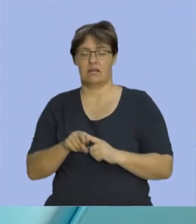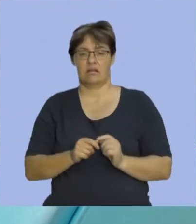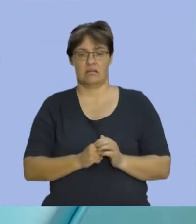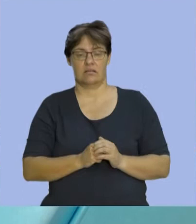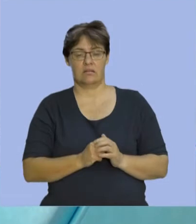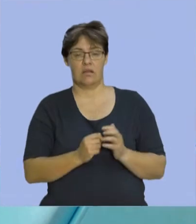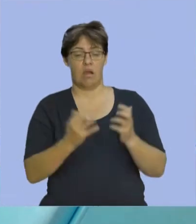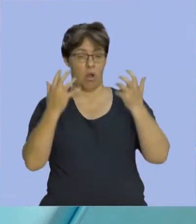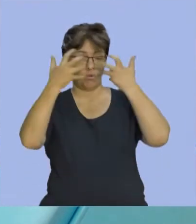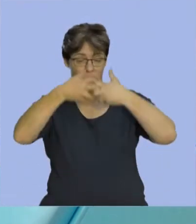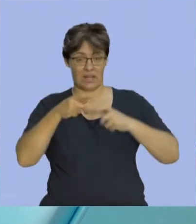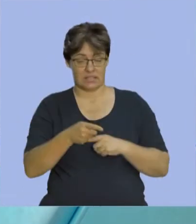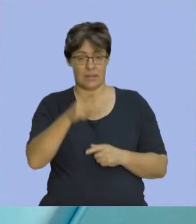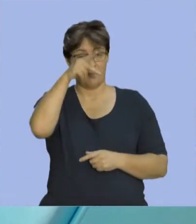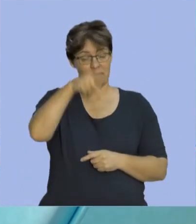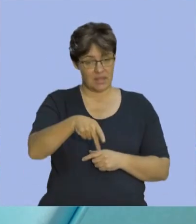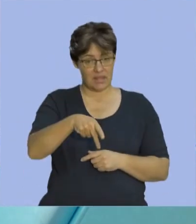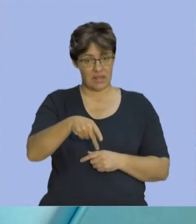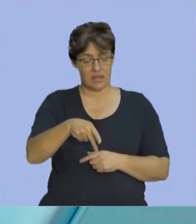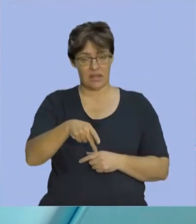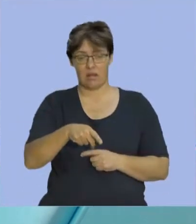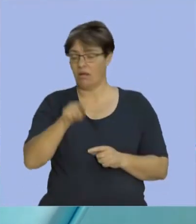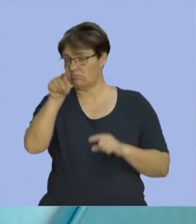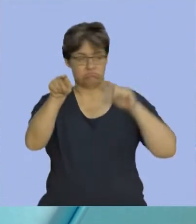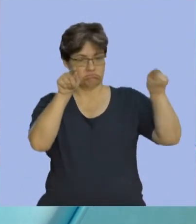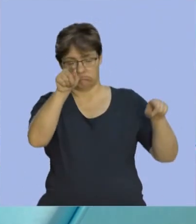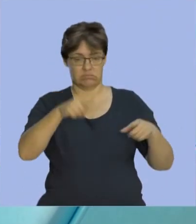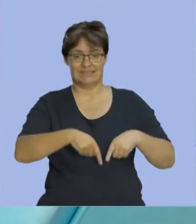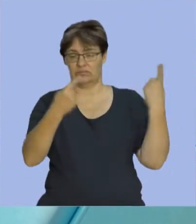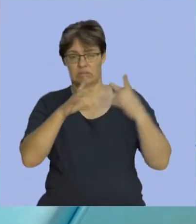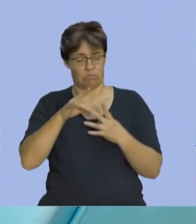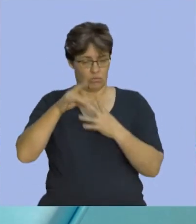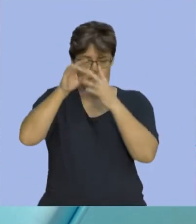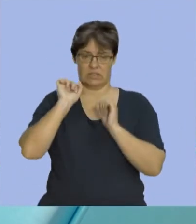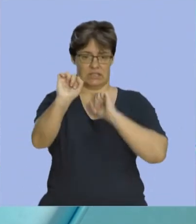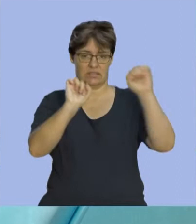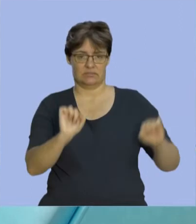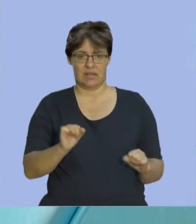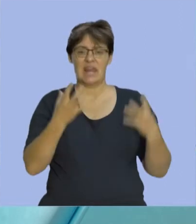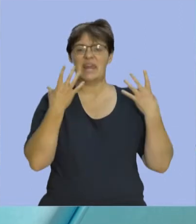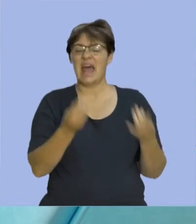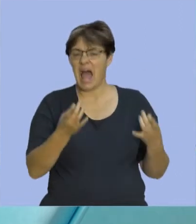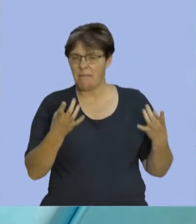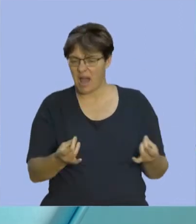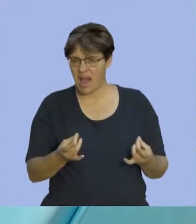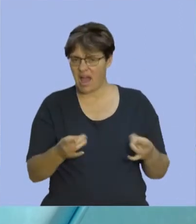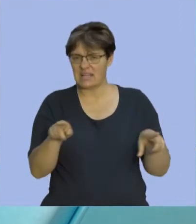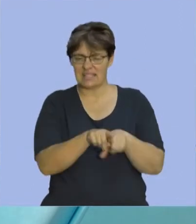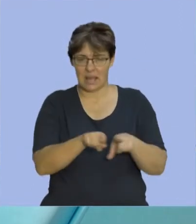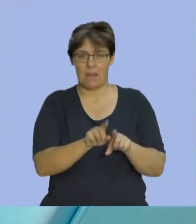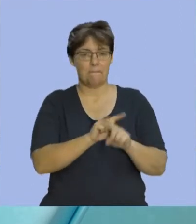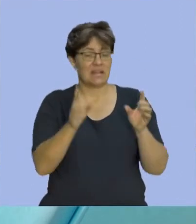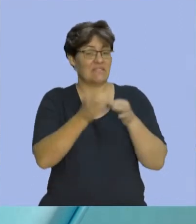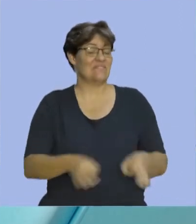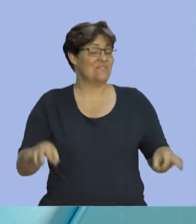quadrants, the coordinates of P will all be different. They will be unique. It might be the same